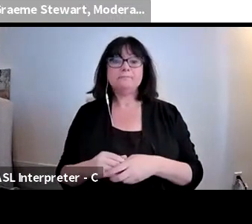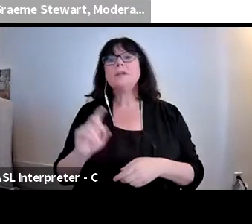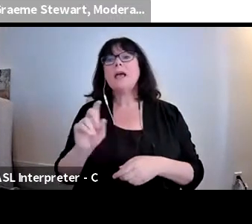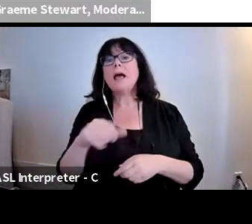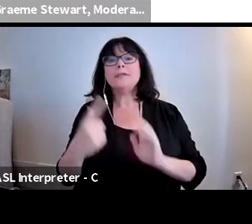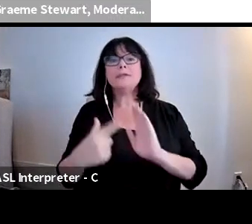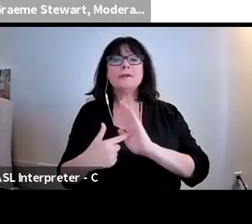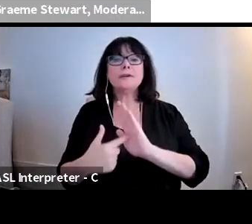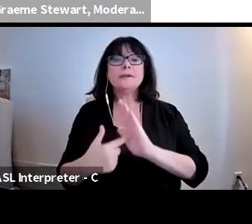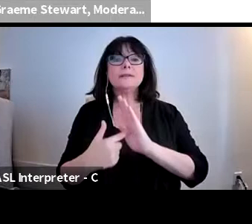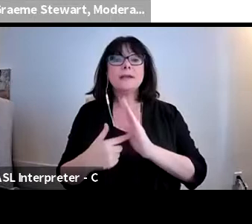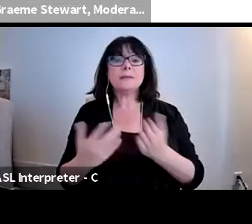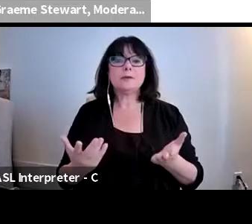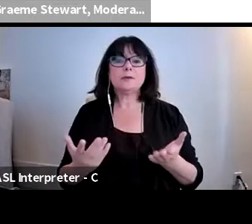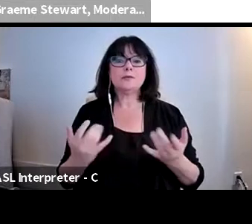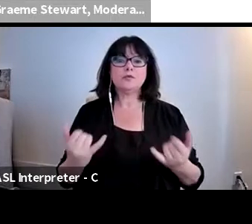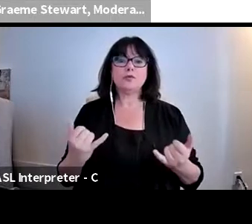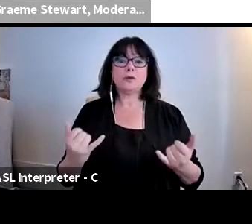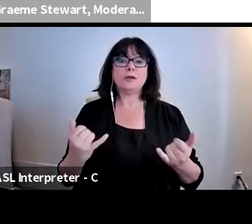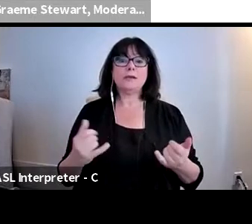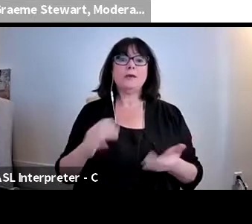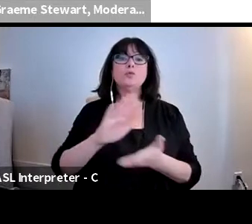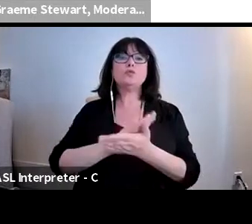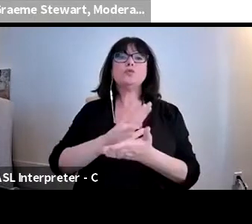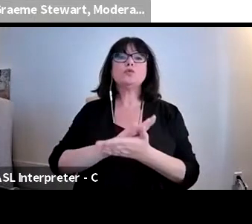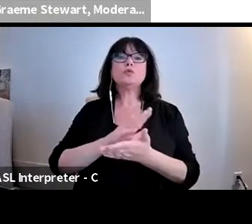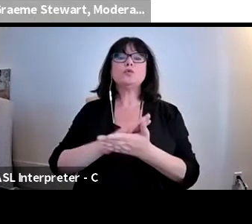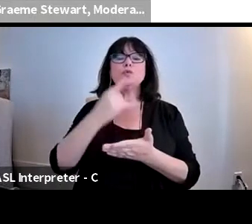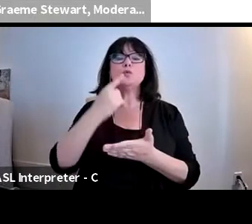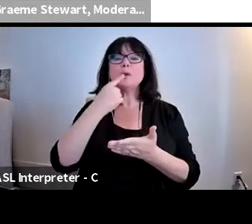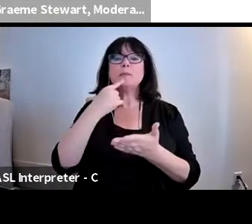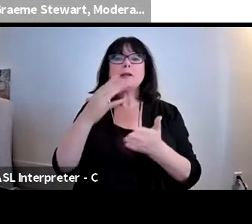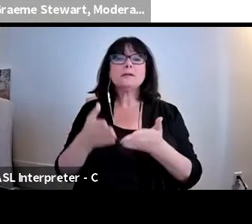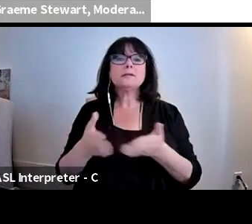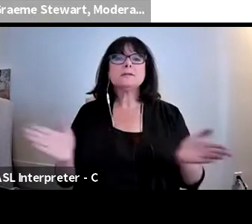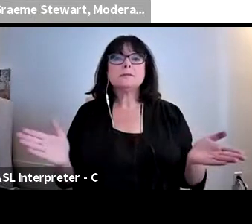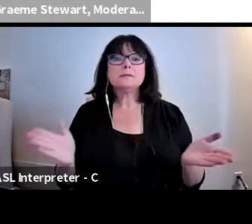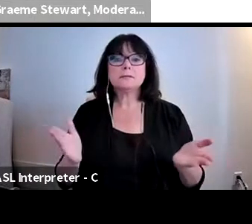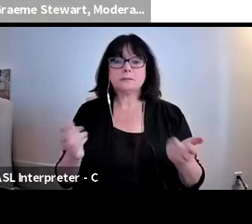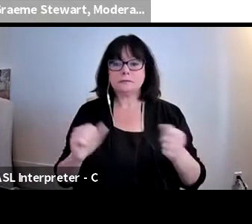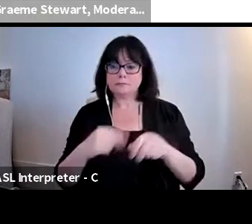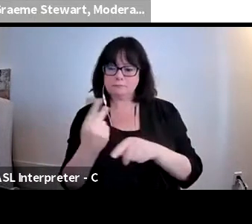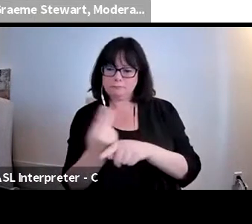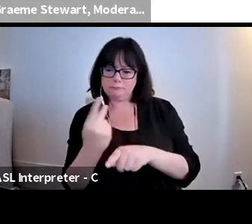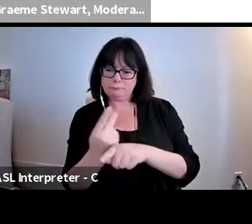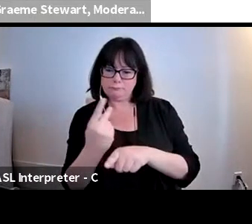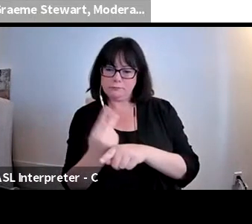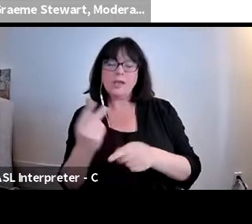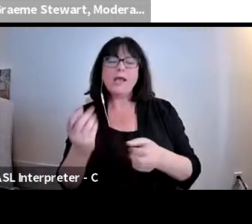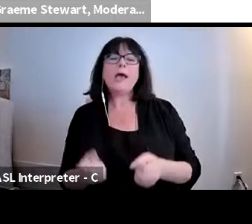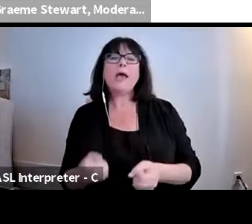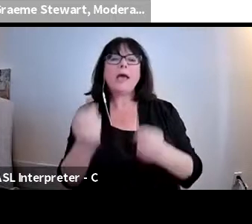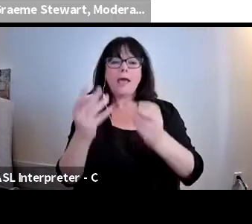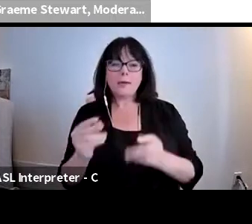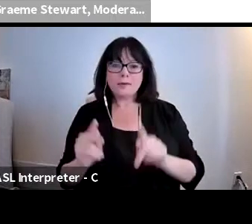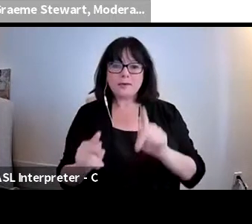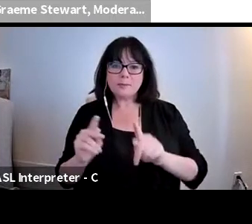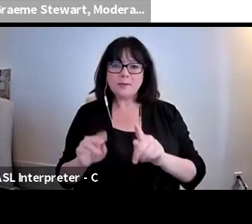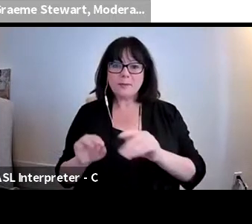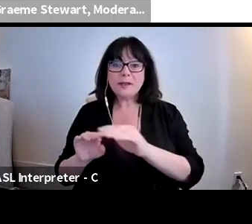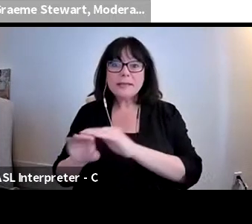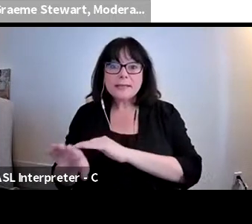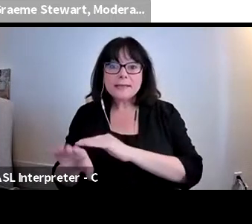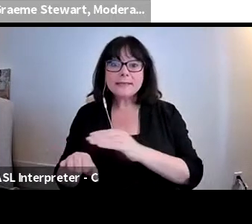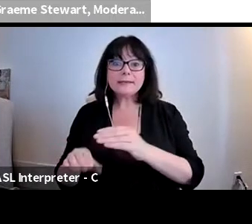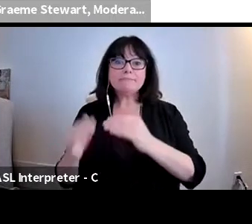really just working out their plans as to the number of people that will be in different spaces and how they will accommodate that. So I think